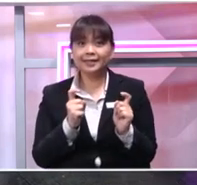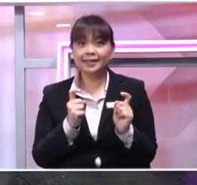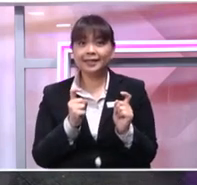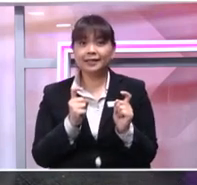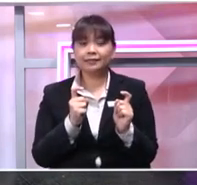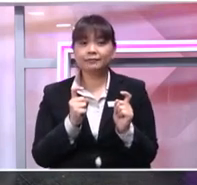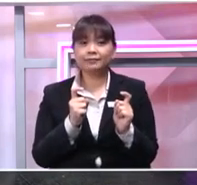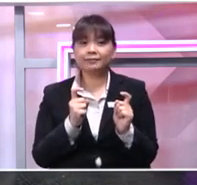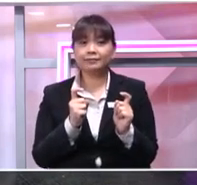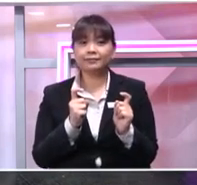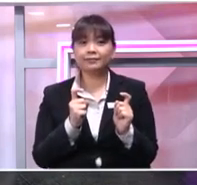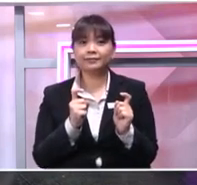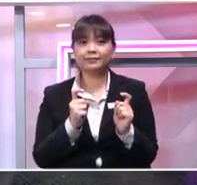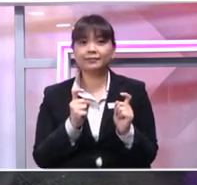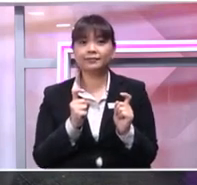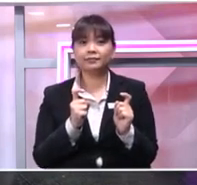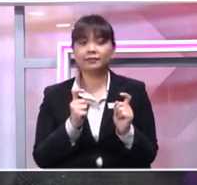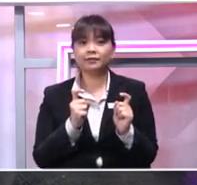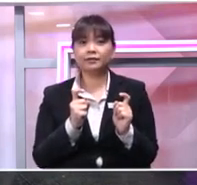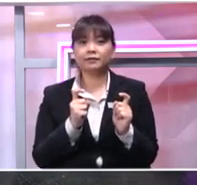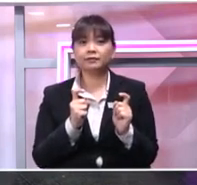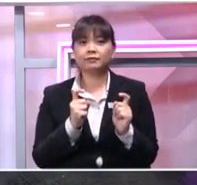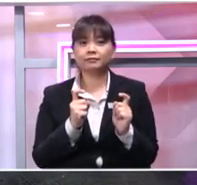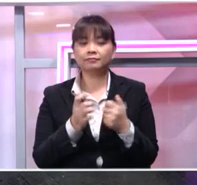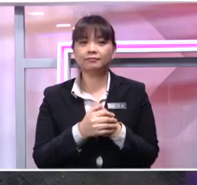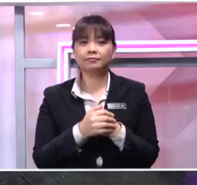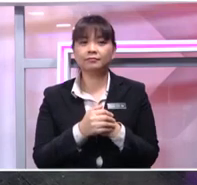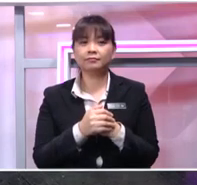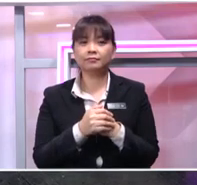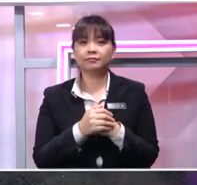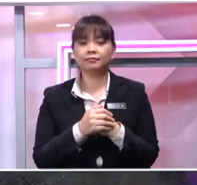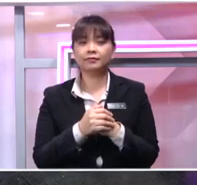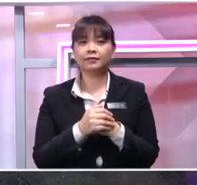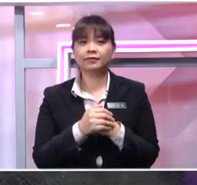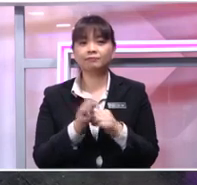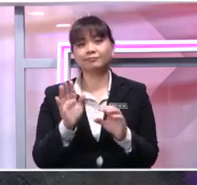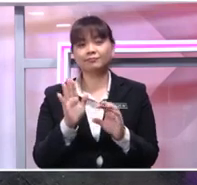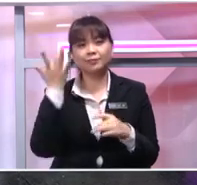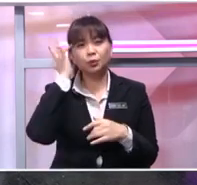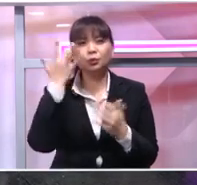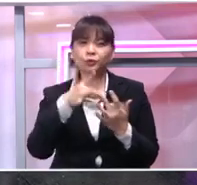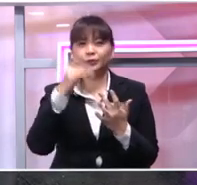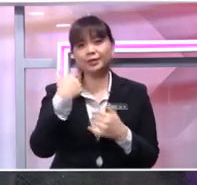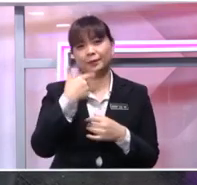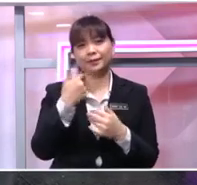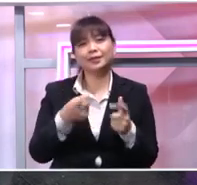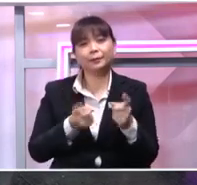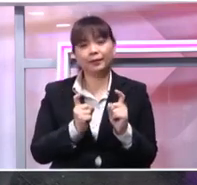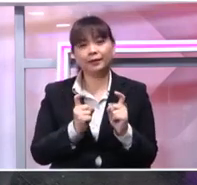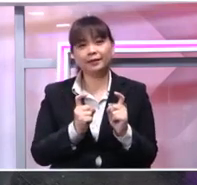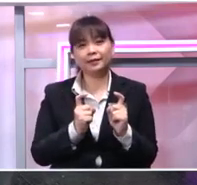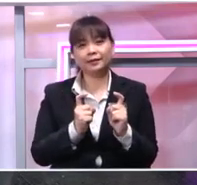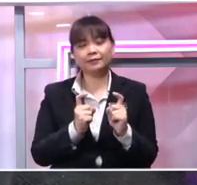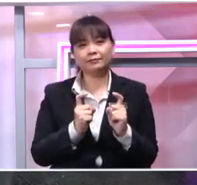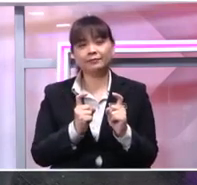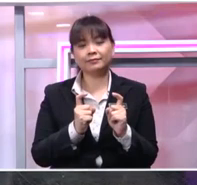Different person. Yes. Okay, now you choose. My God, don't make me choose. Okay. One. Okay, can